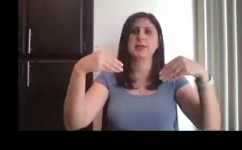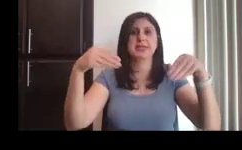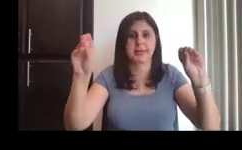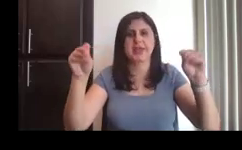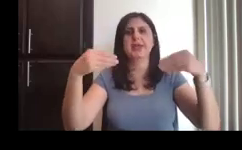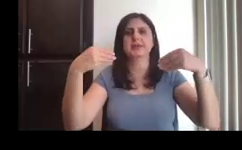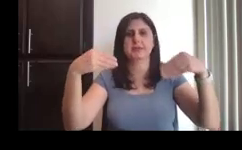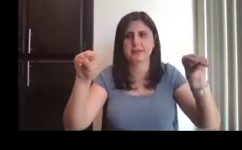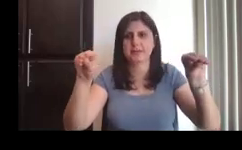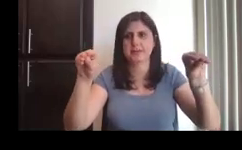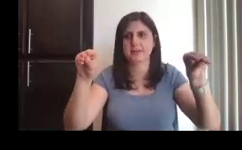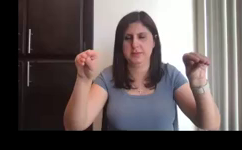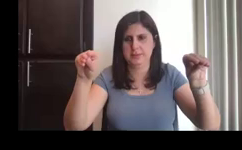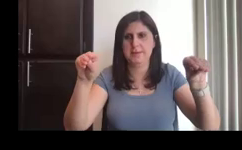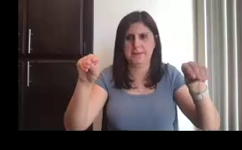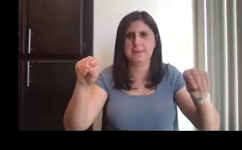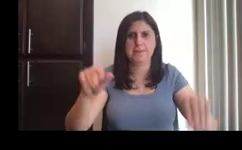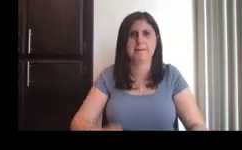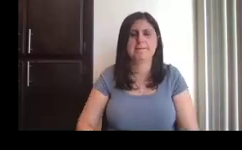do it 1 time, it means something else.